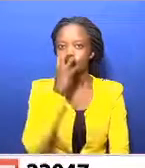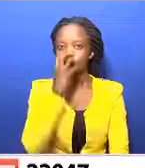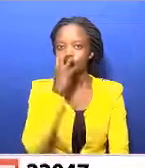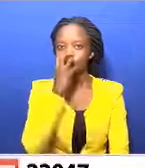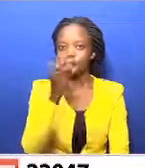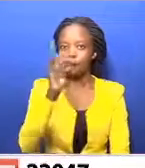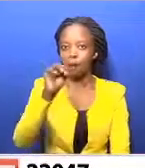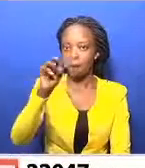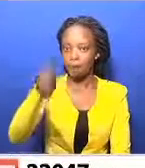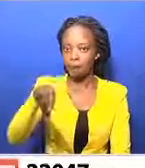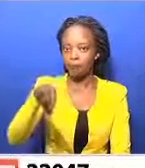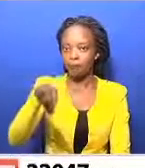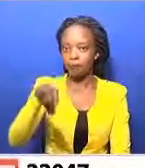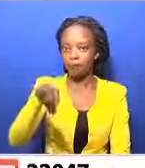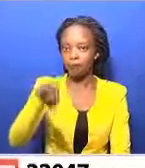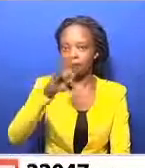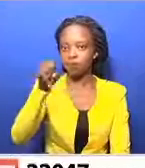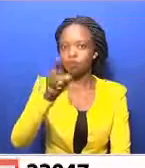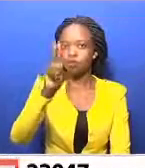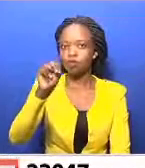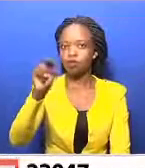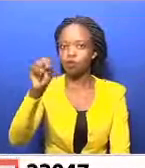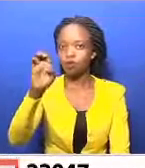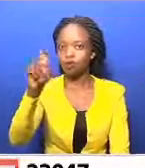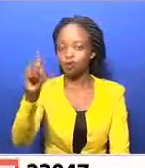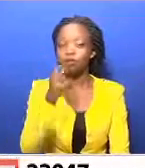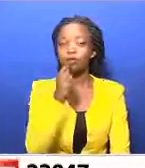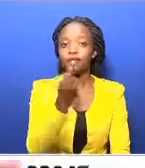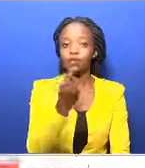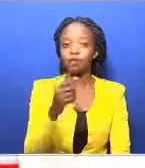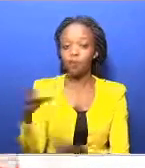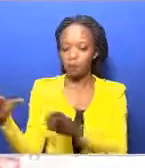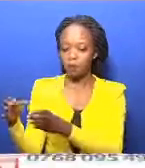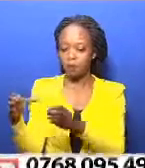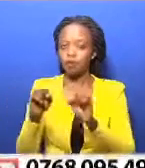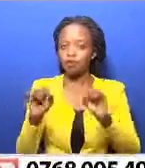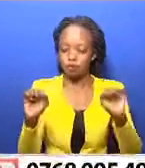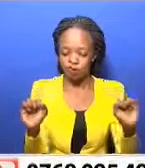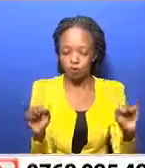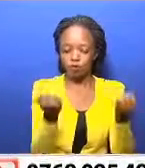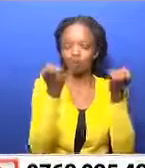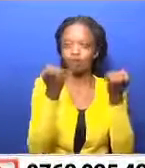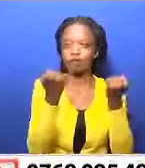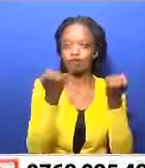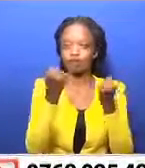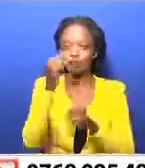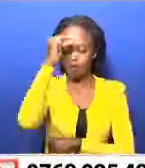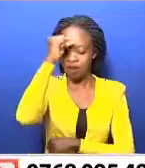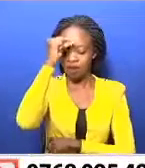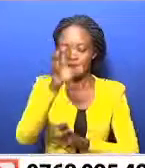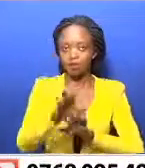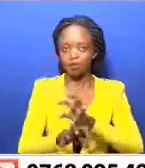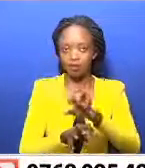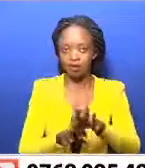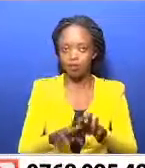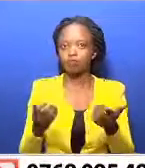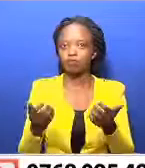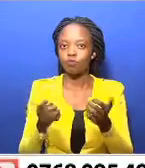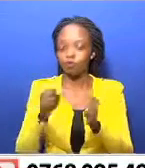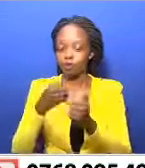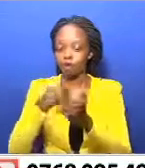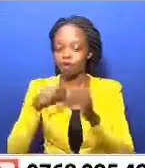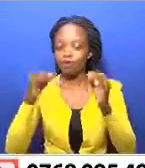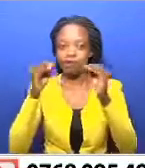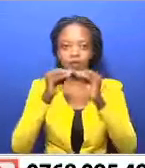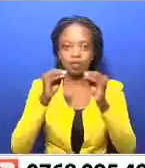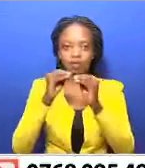East MP Junet Mohammed, has said that the party will save Waiguru amidst pressure on Senate to hold a plenary